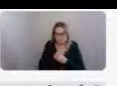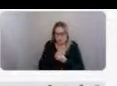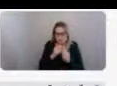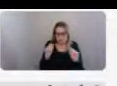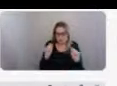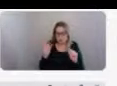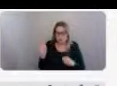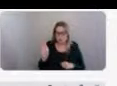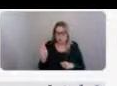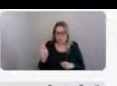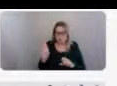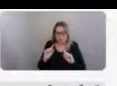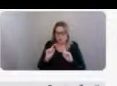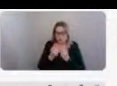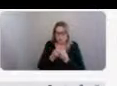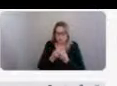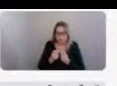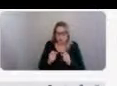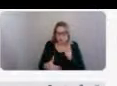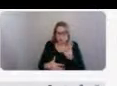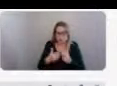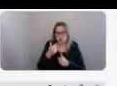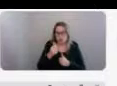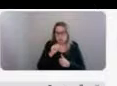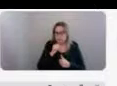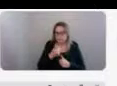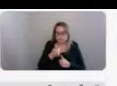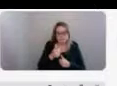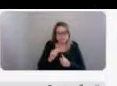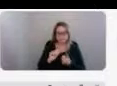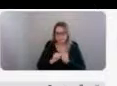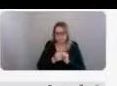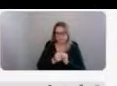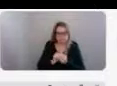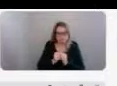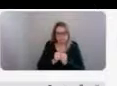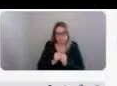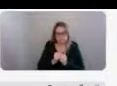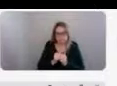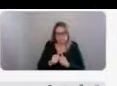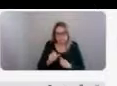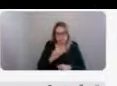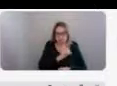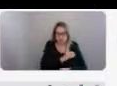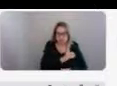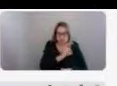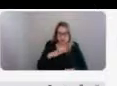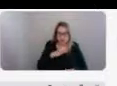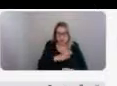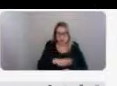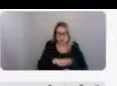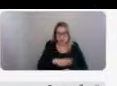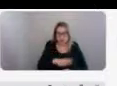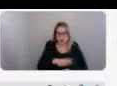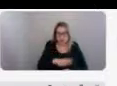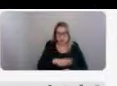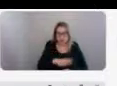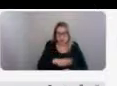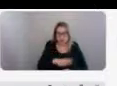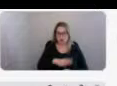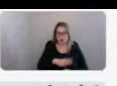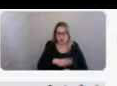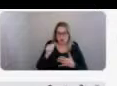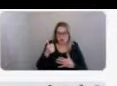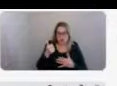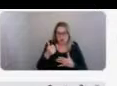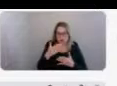republican district it is most definitely not competitive democratic commissioner lerner proposed the alternative version